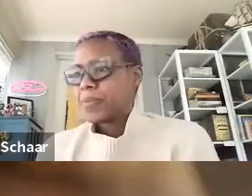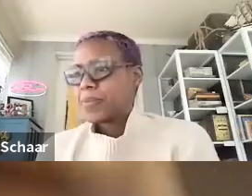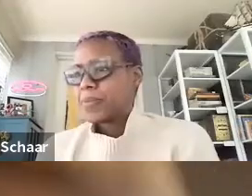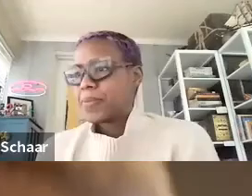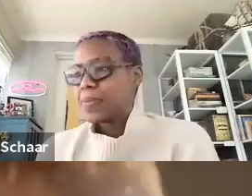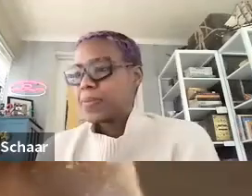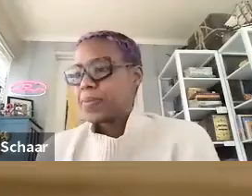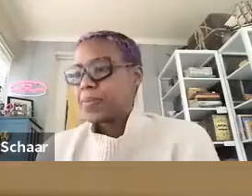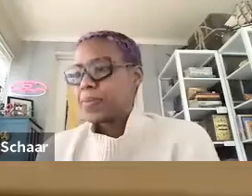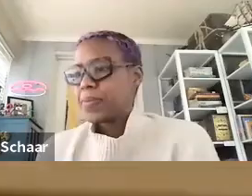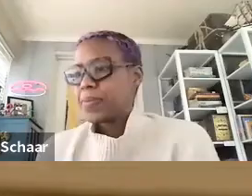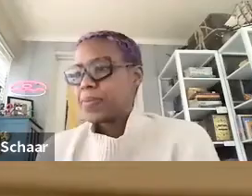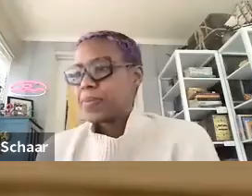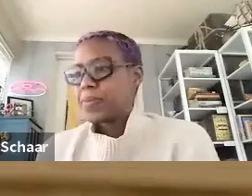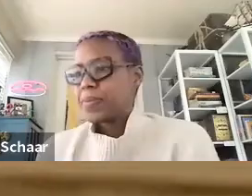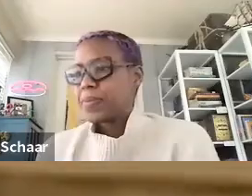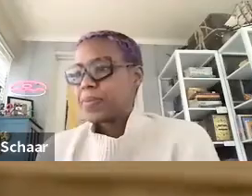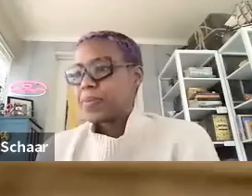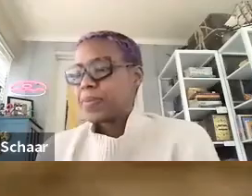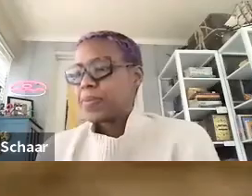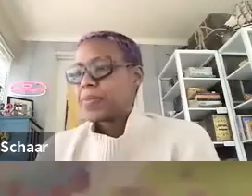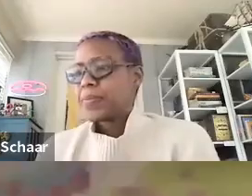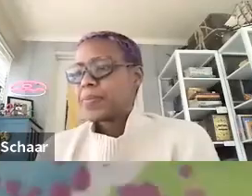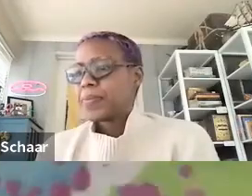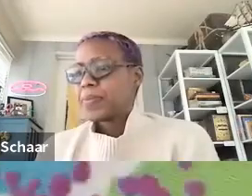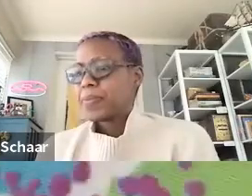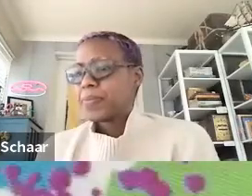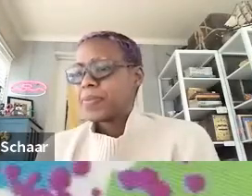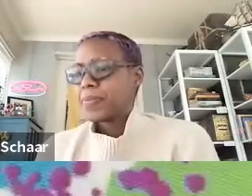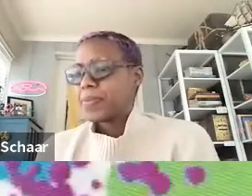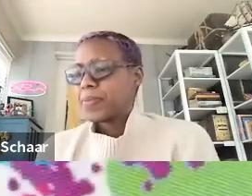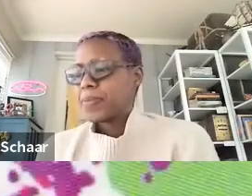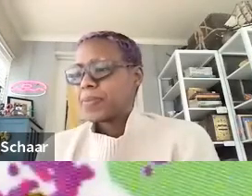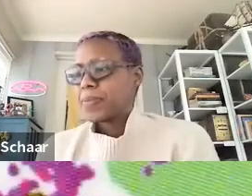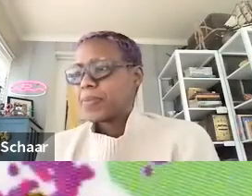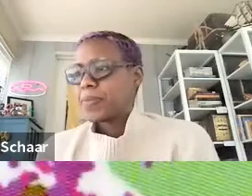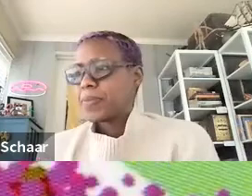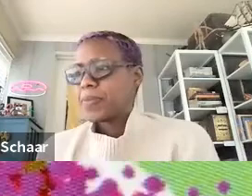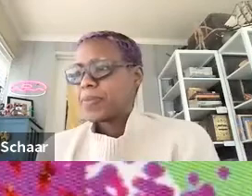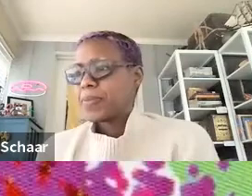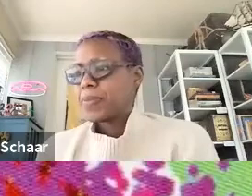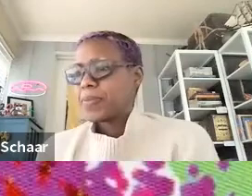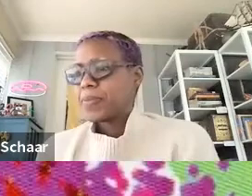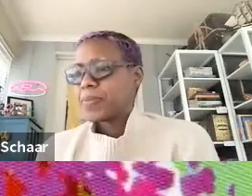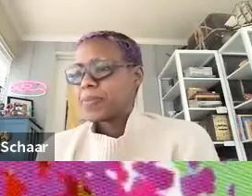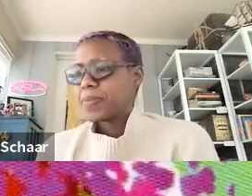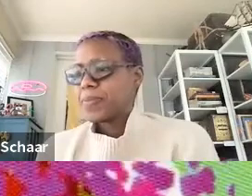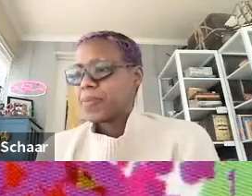another object. Inspiration, queer liberation. Queer liberation. Object. Who has an object? Object. Here.